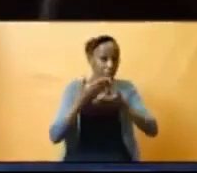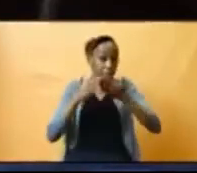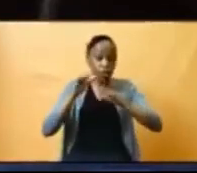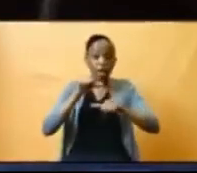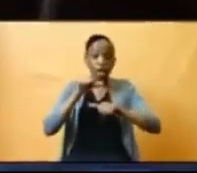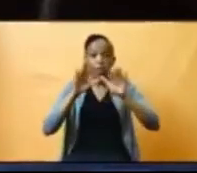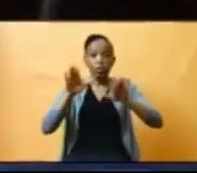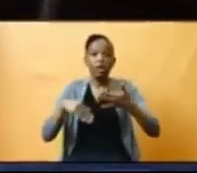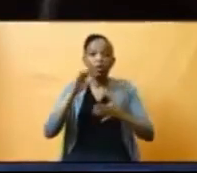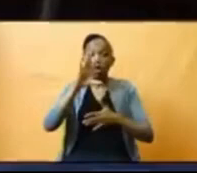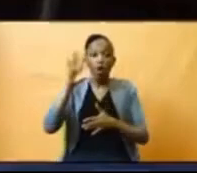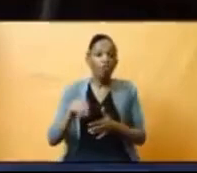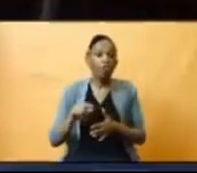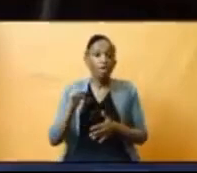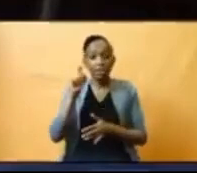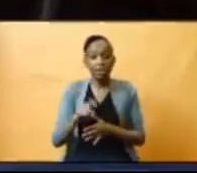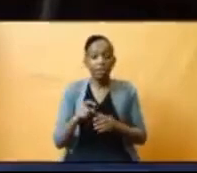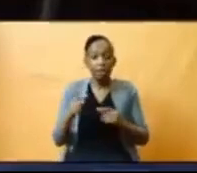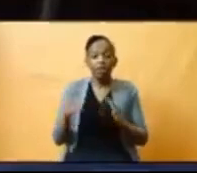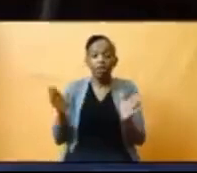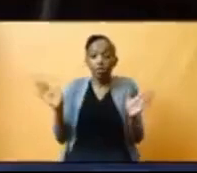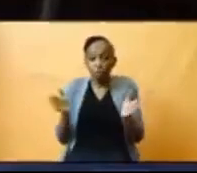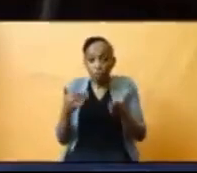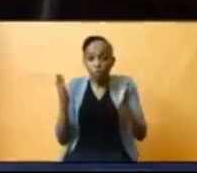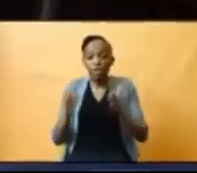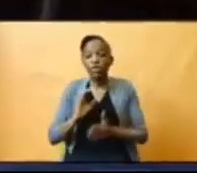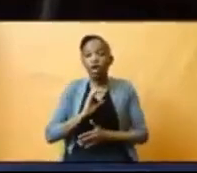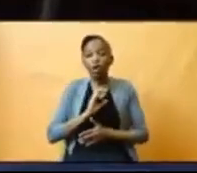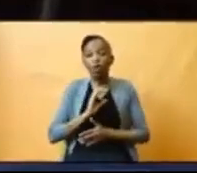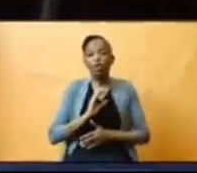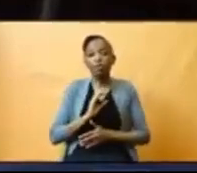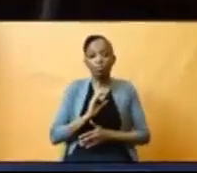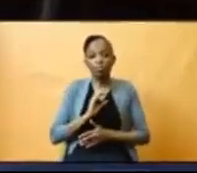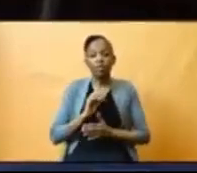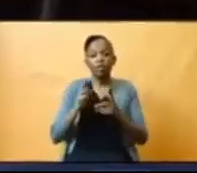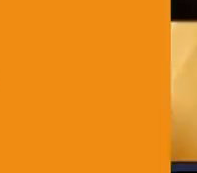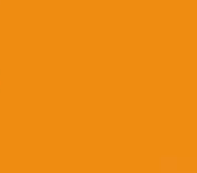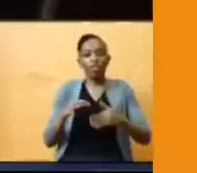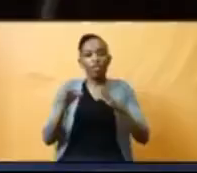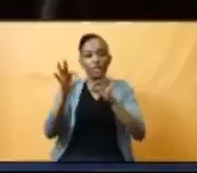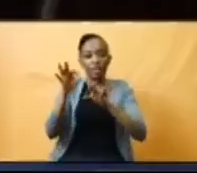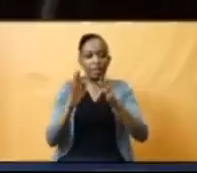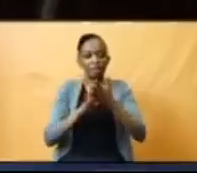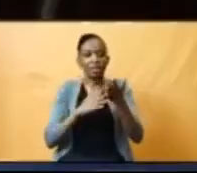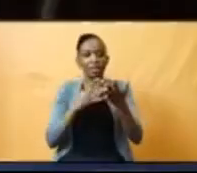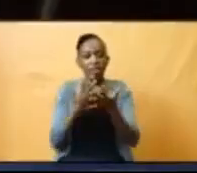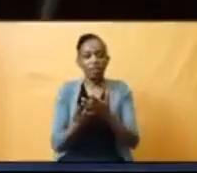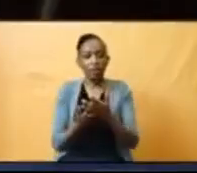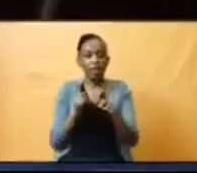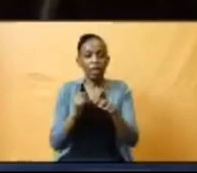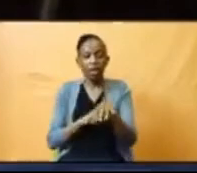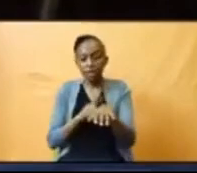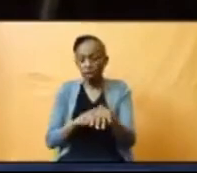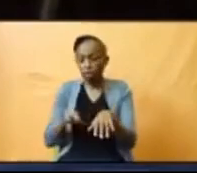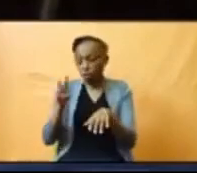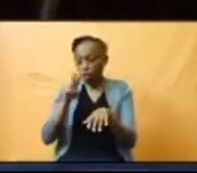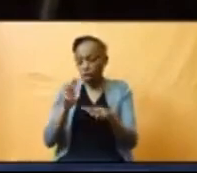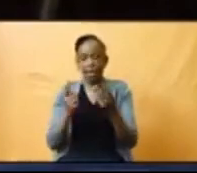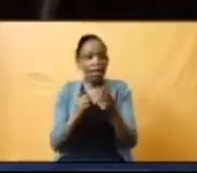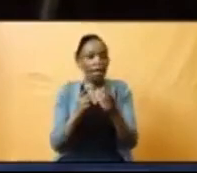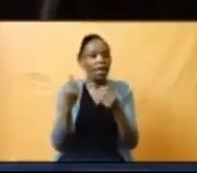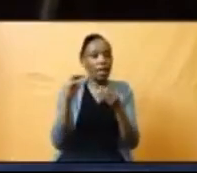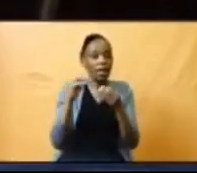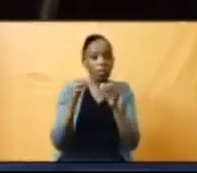Africa needs to mobilize their own resources. Allan, when we take a look at the numbers,